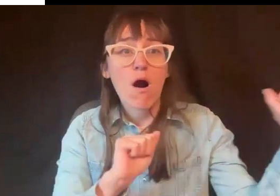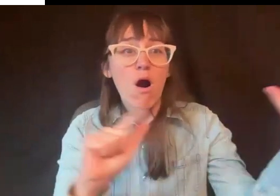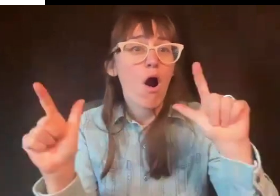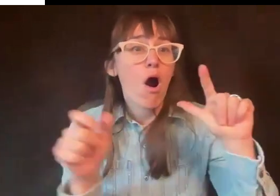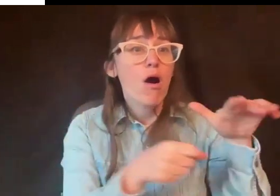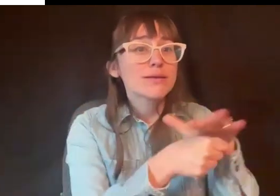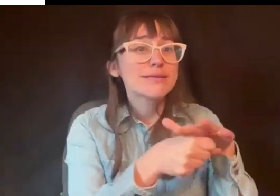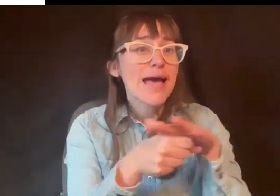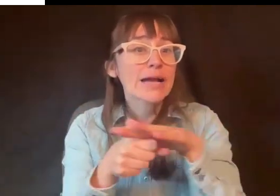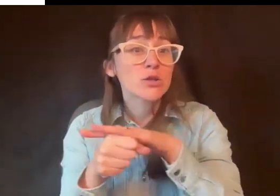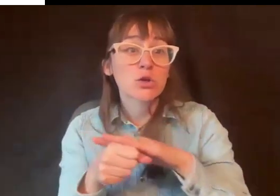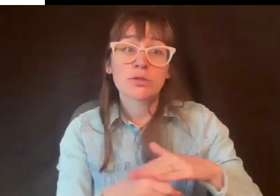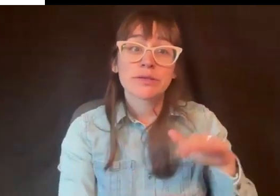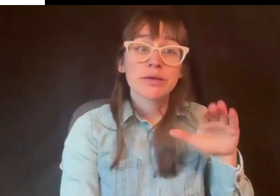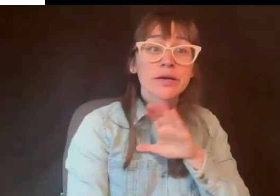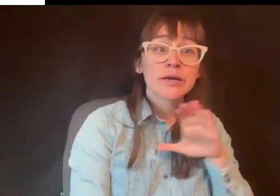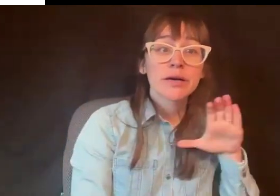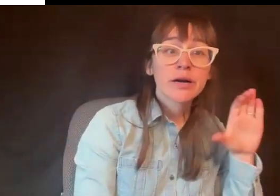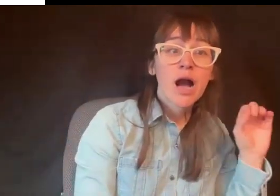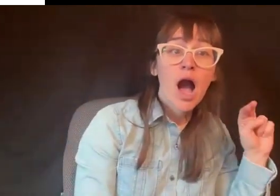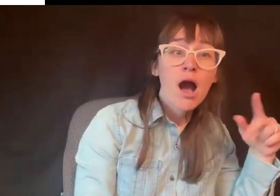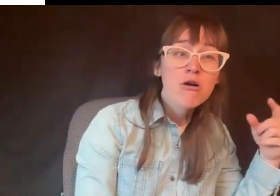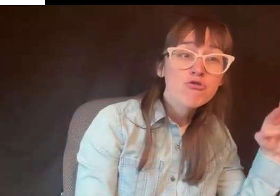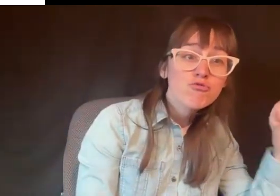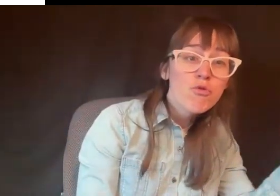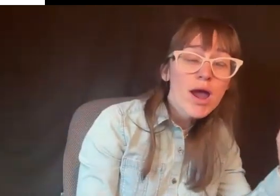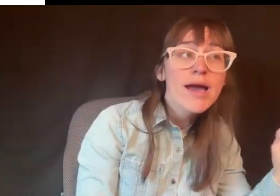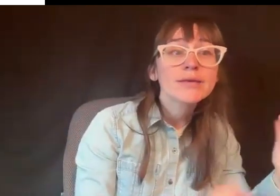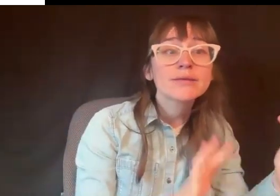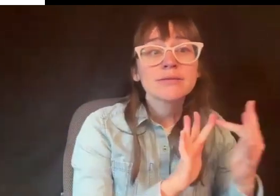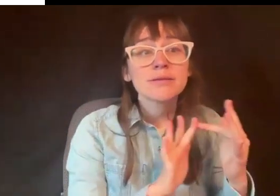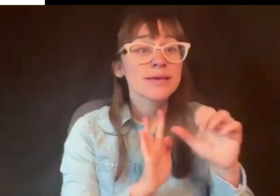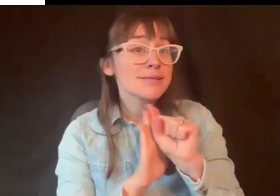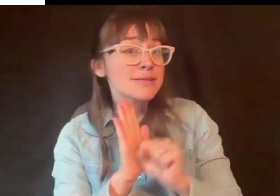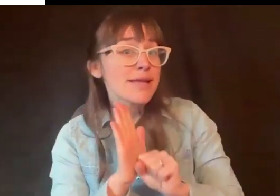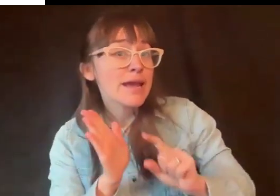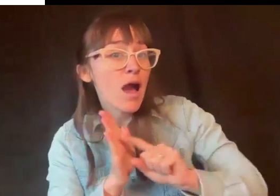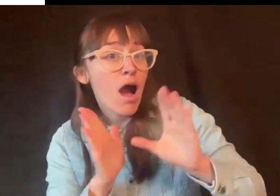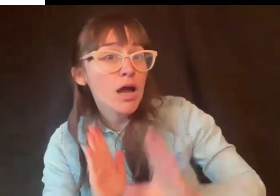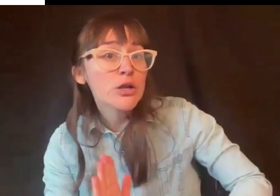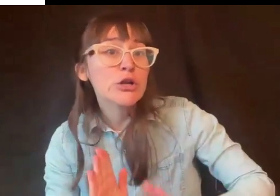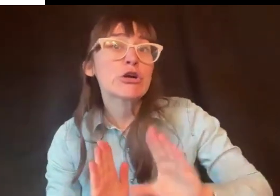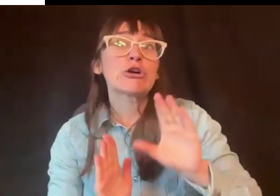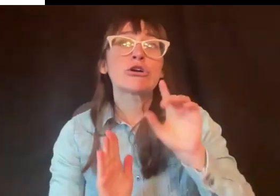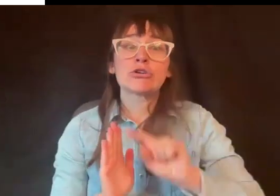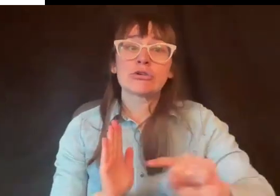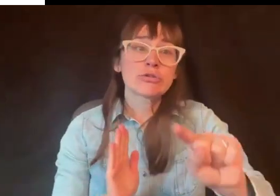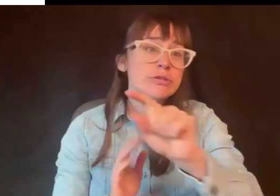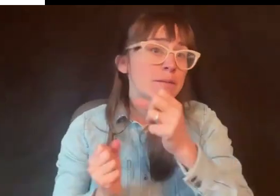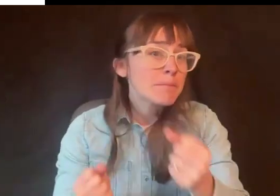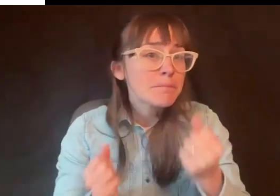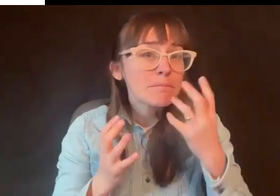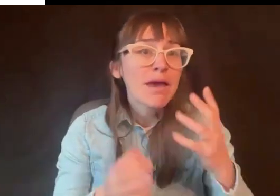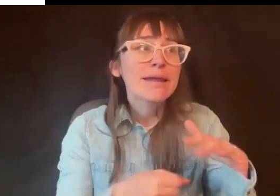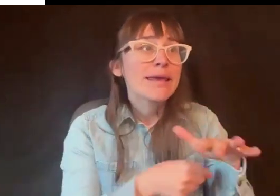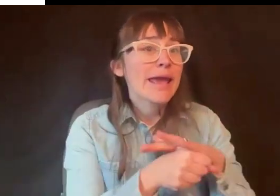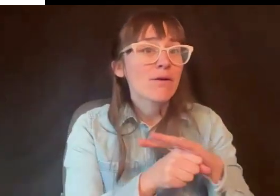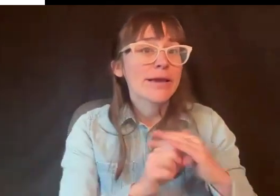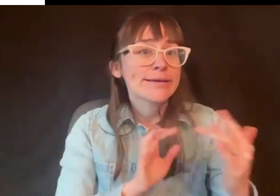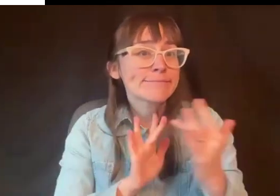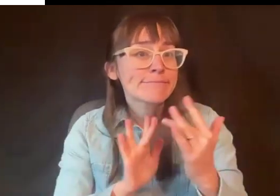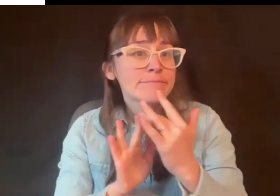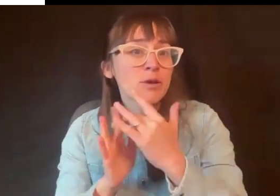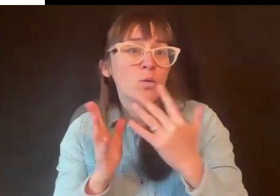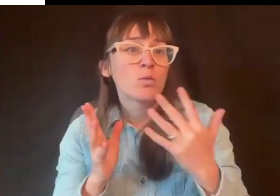inquiries from Congress. We're hearing inquiries from state auditors and from all quarters about this effective stewardship